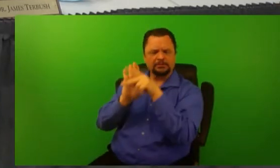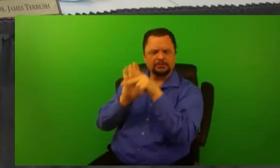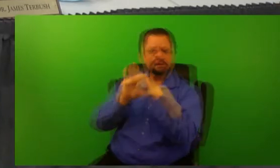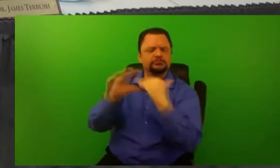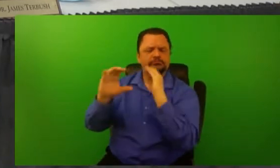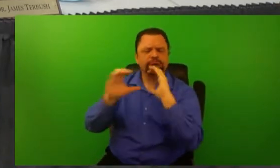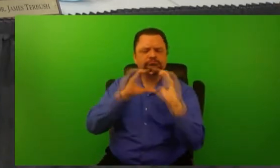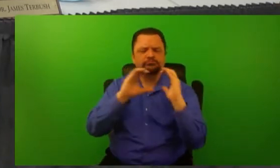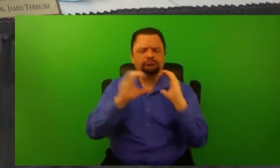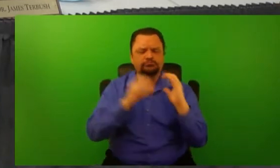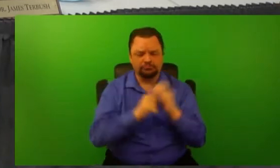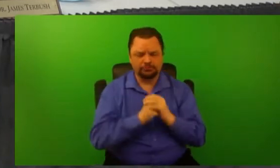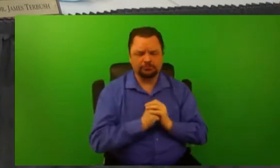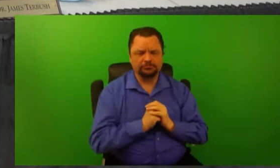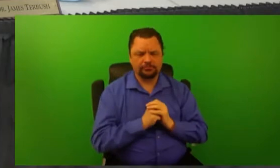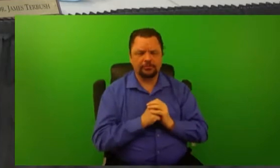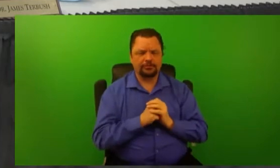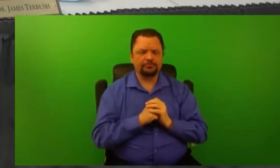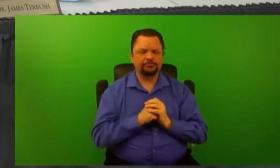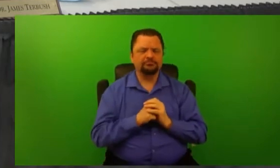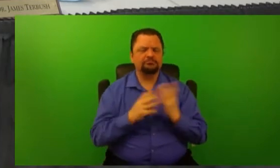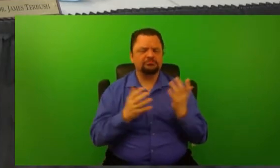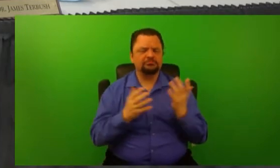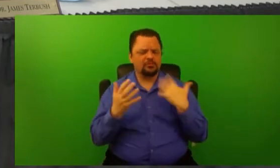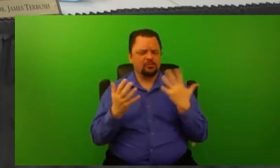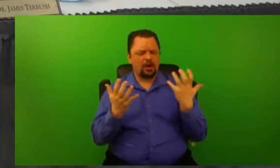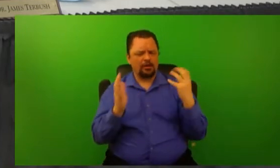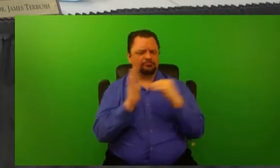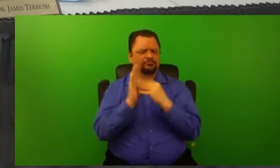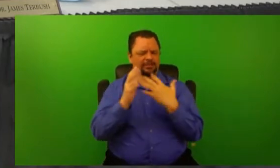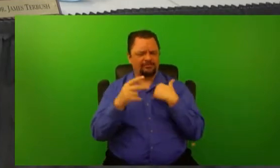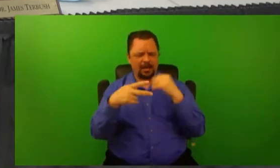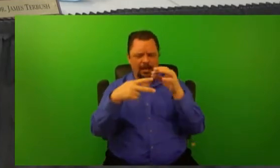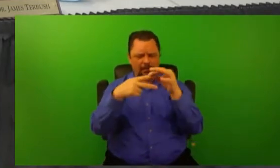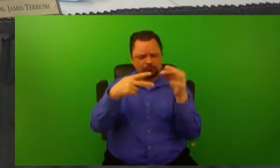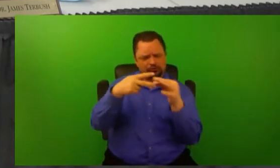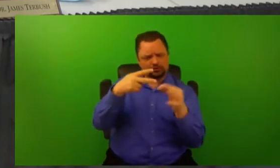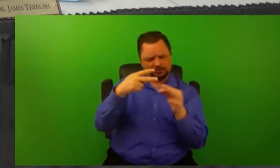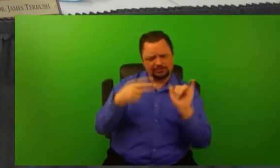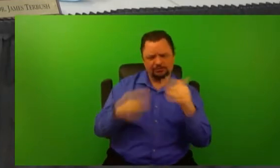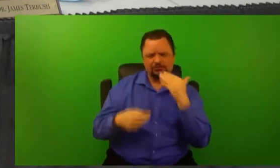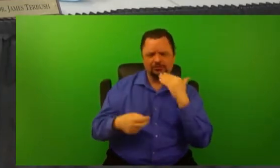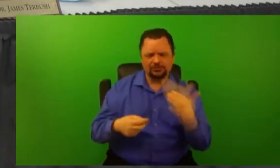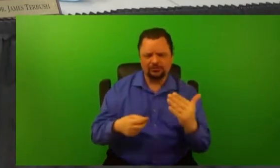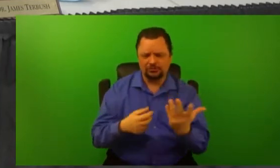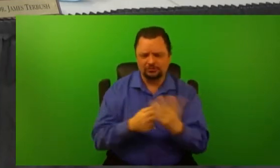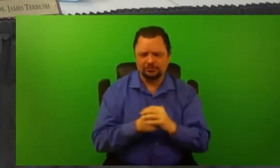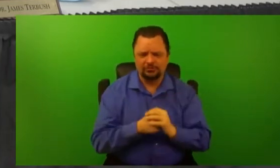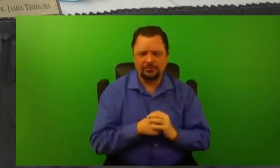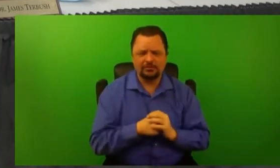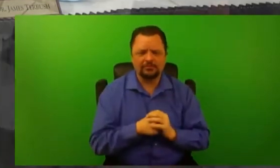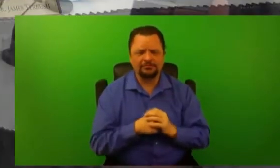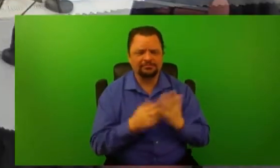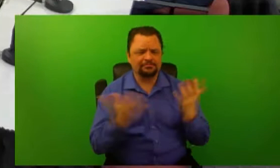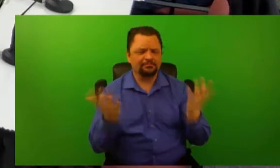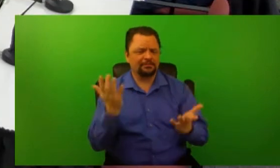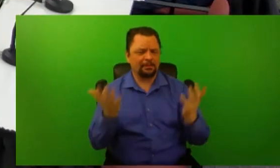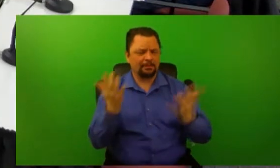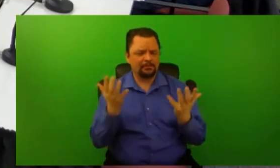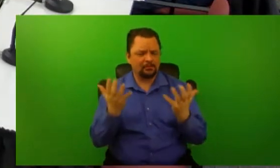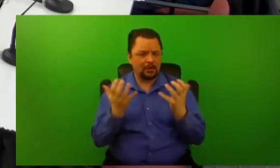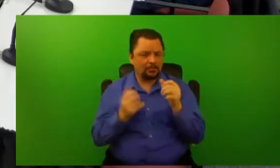think having the option to do that is good, and in some cases, you know, I would certainly do that. Other times, you might want privacy in the